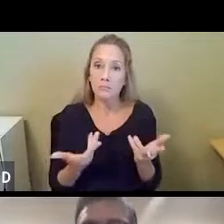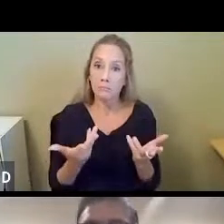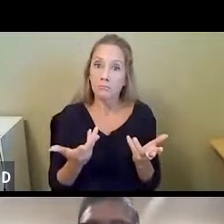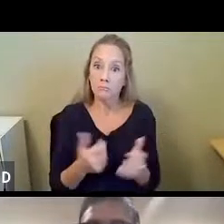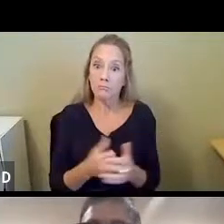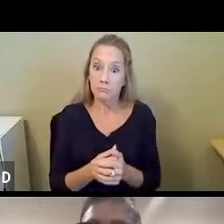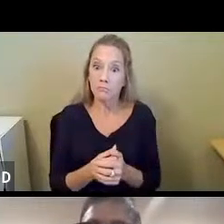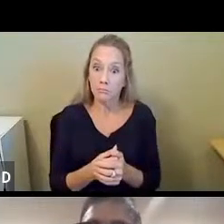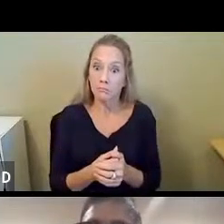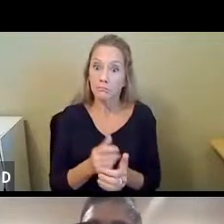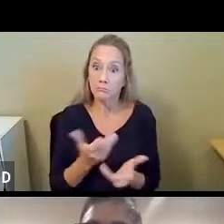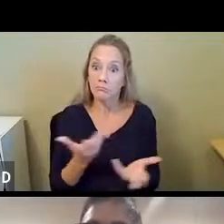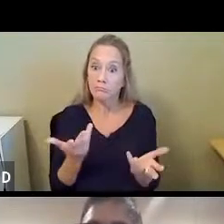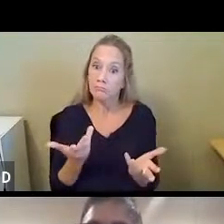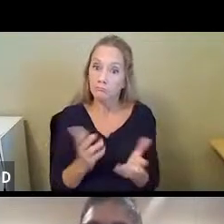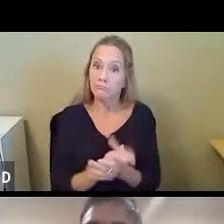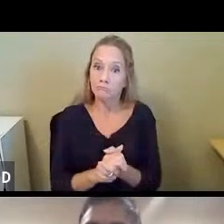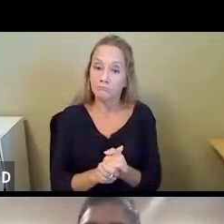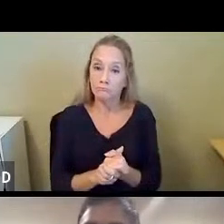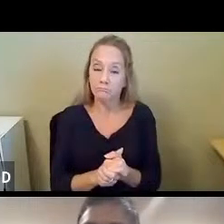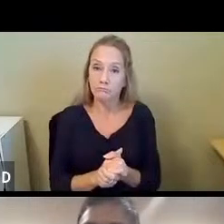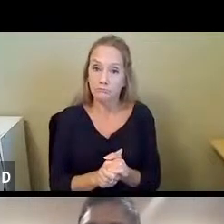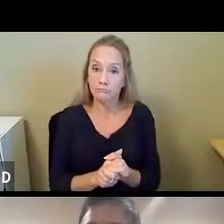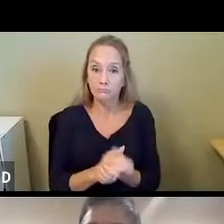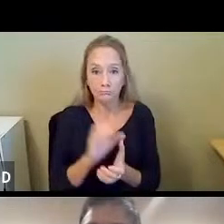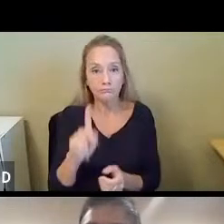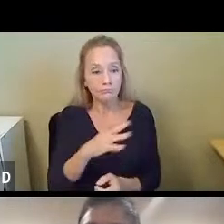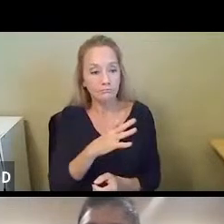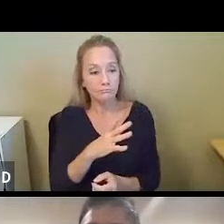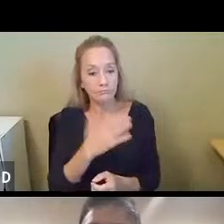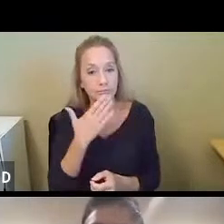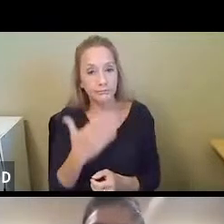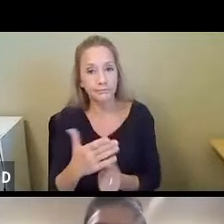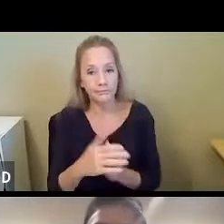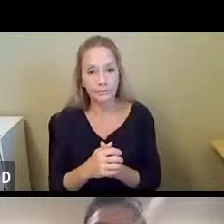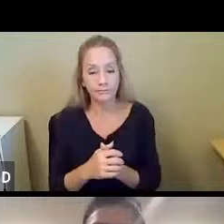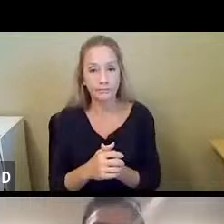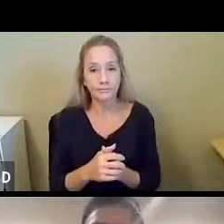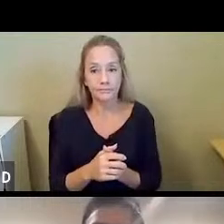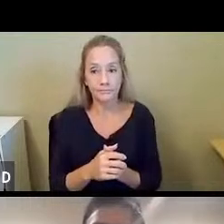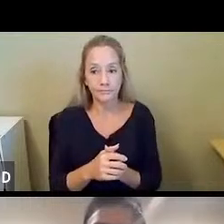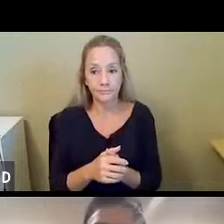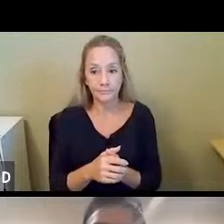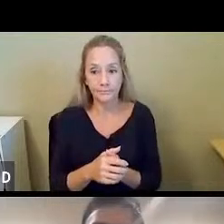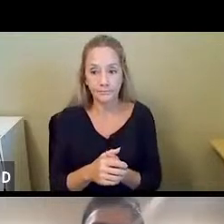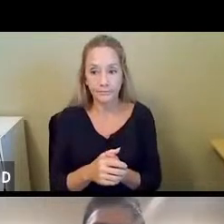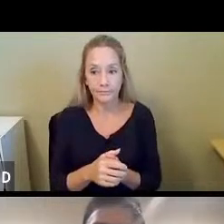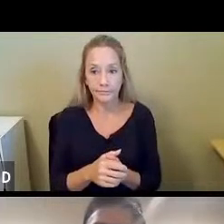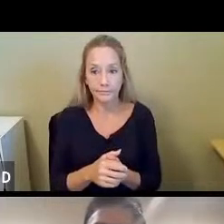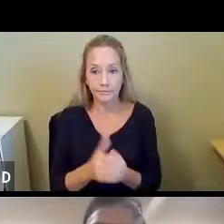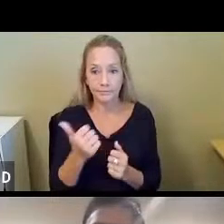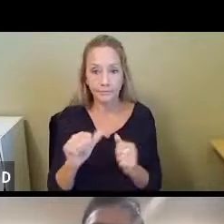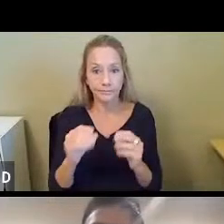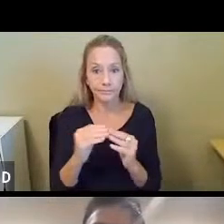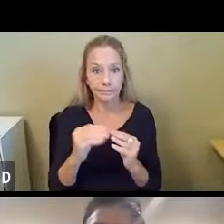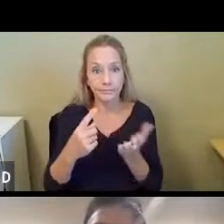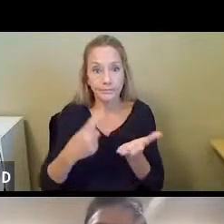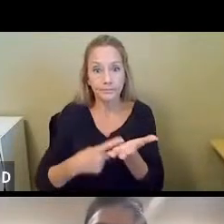so that's where I'm at with that right now. Great, thank you, thanks. So any other discussion